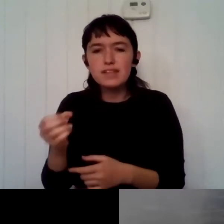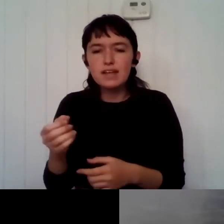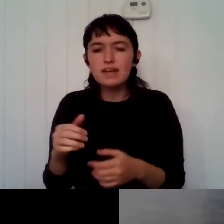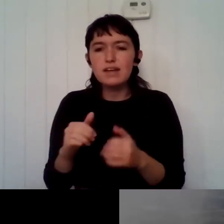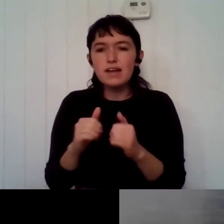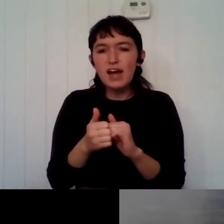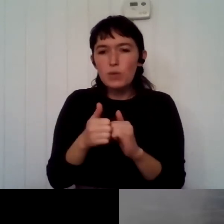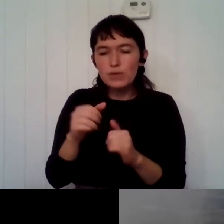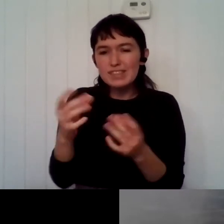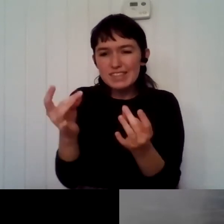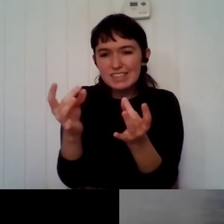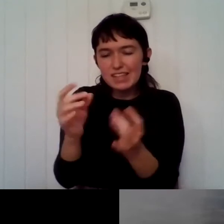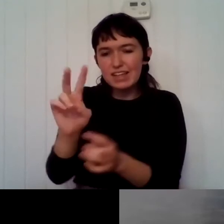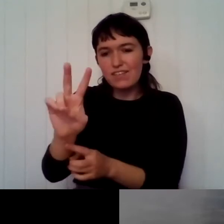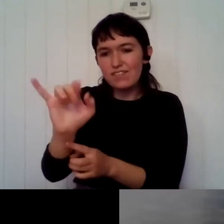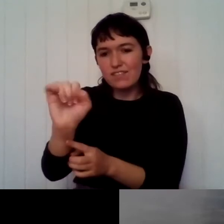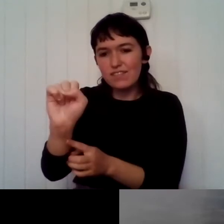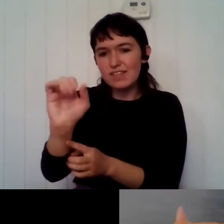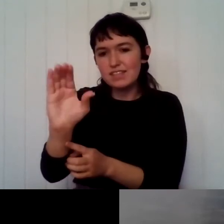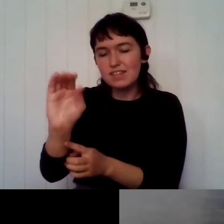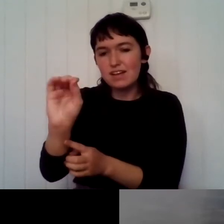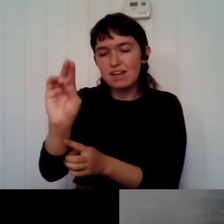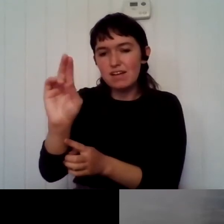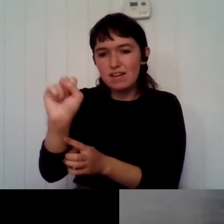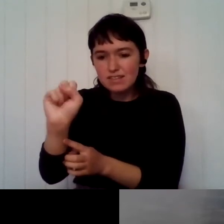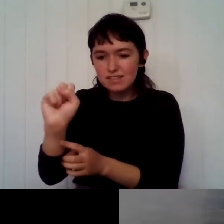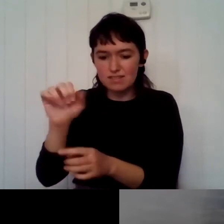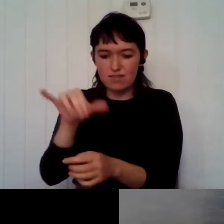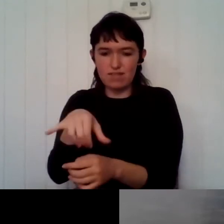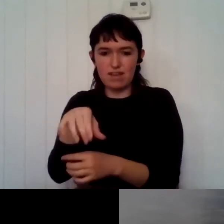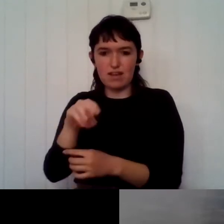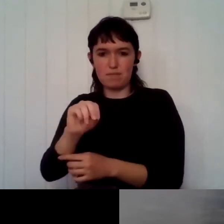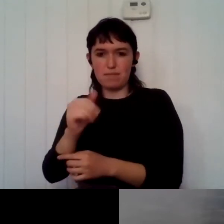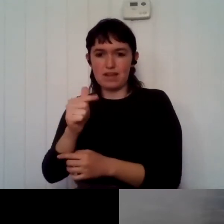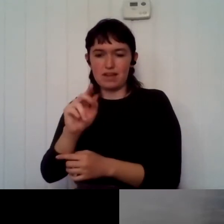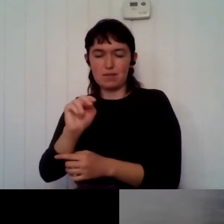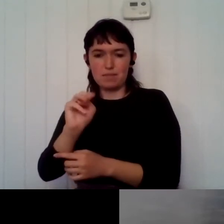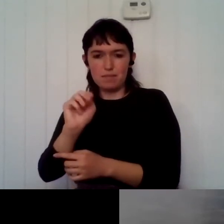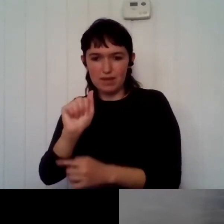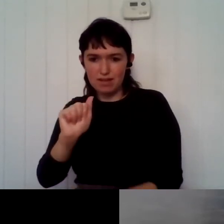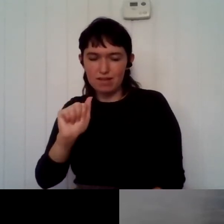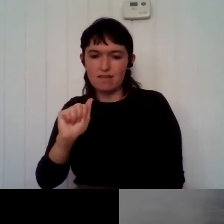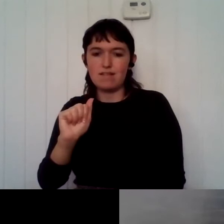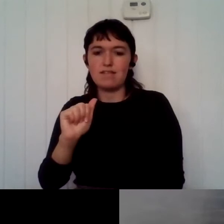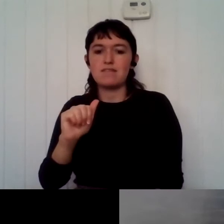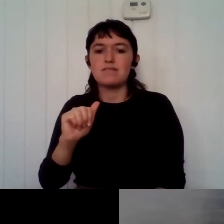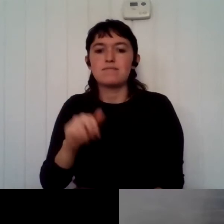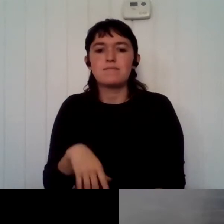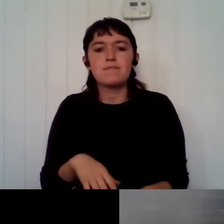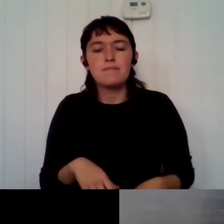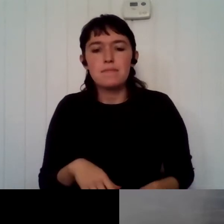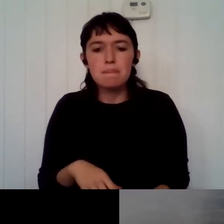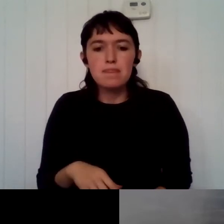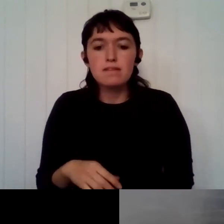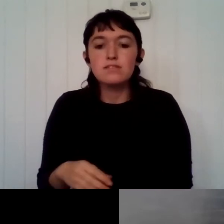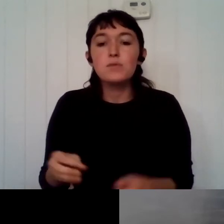sticky the magma and then the lava that comes out of the volcanoes is. So the more